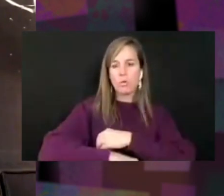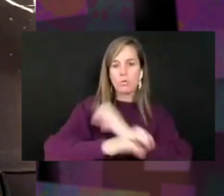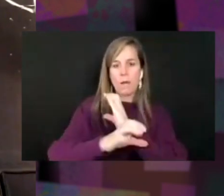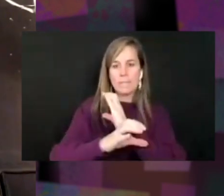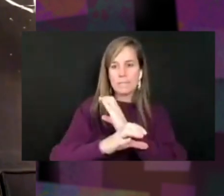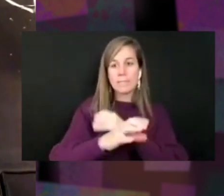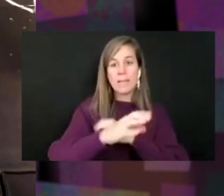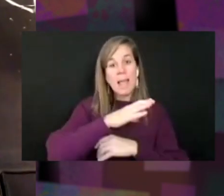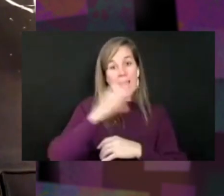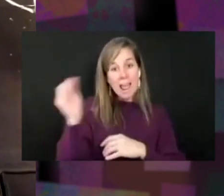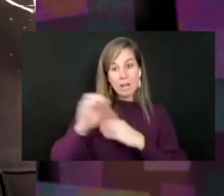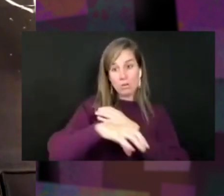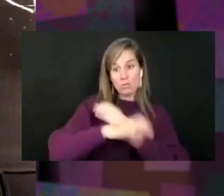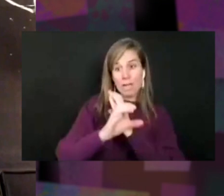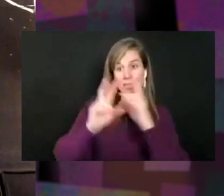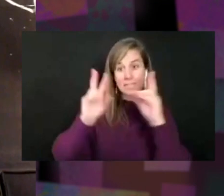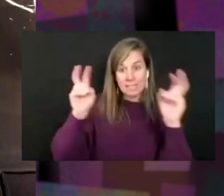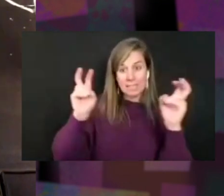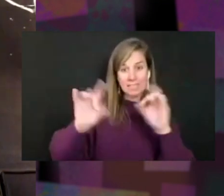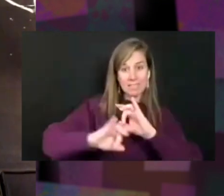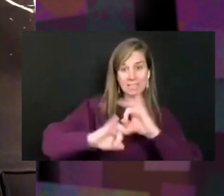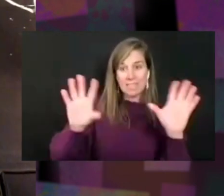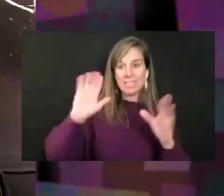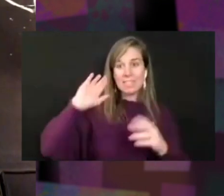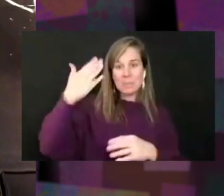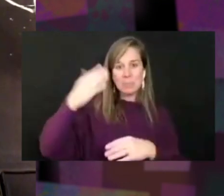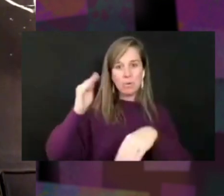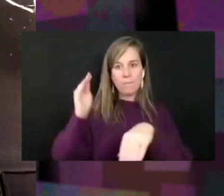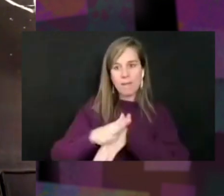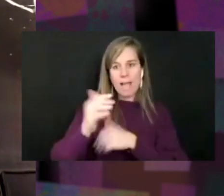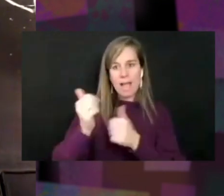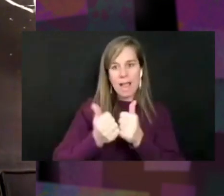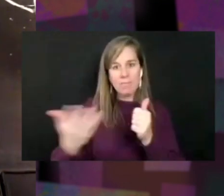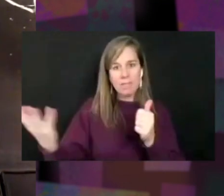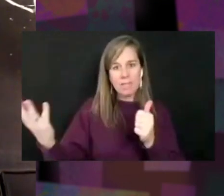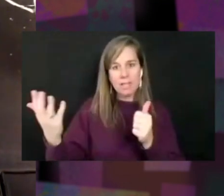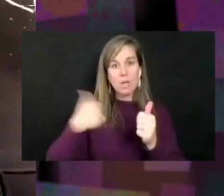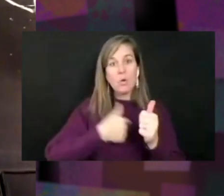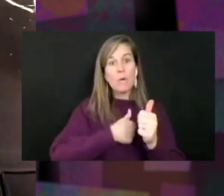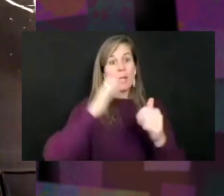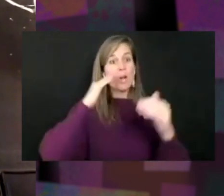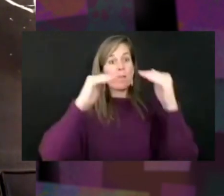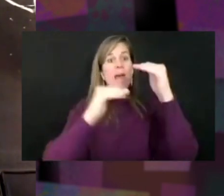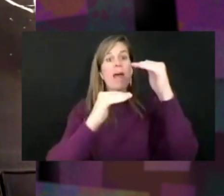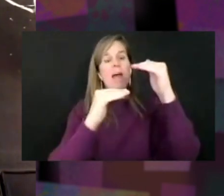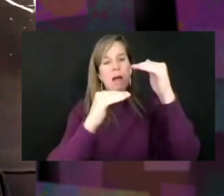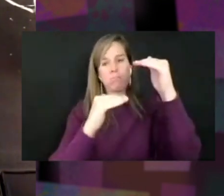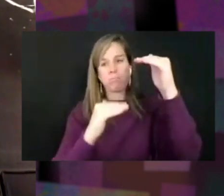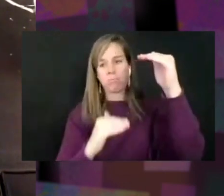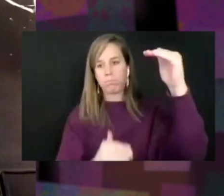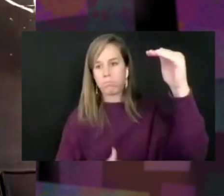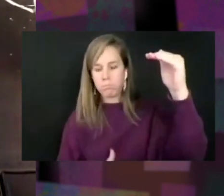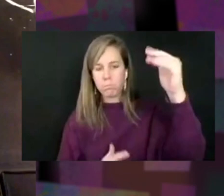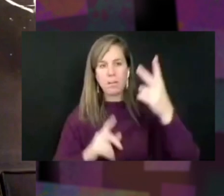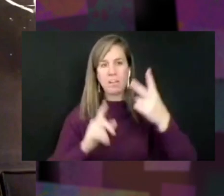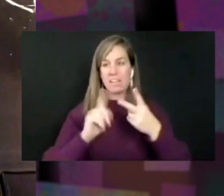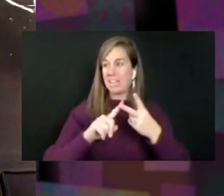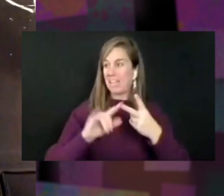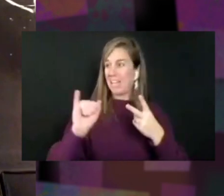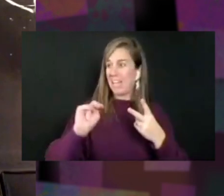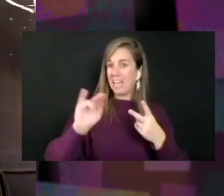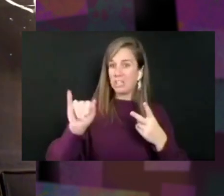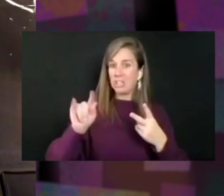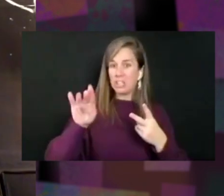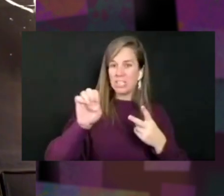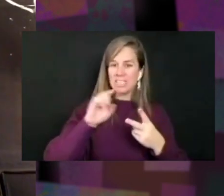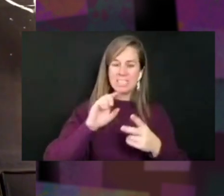crisis seems to affect everyone. We know the gaps widen, the injustices deepen, and we committed